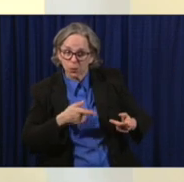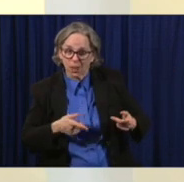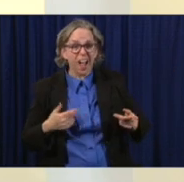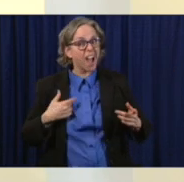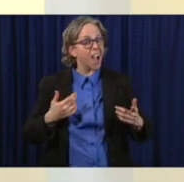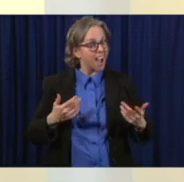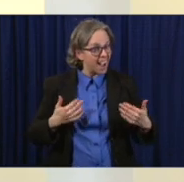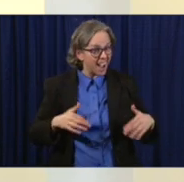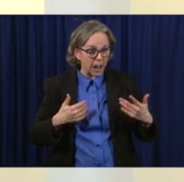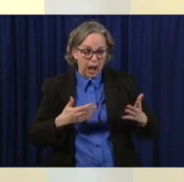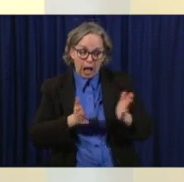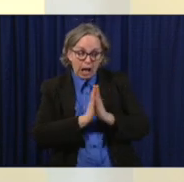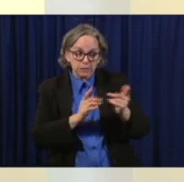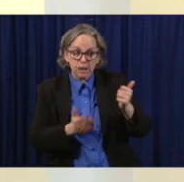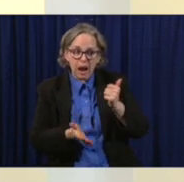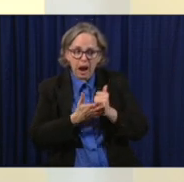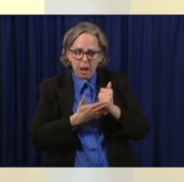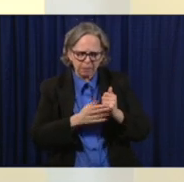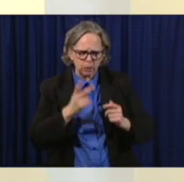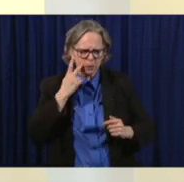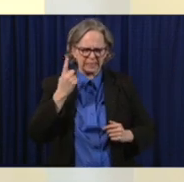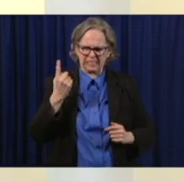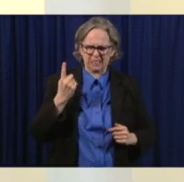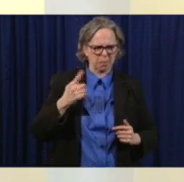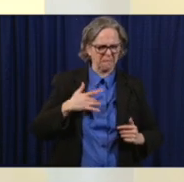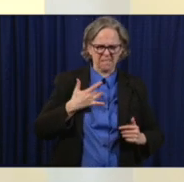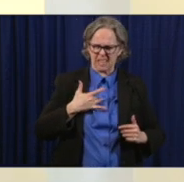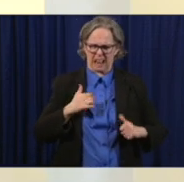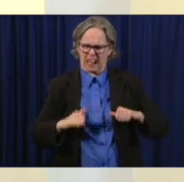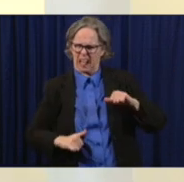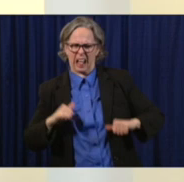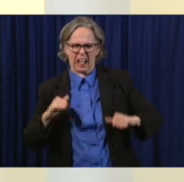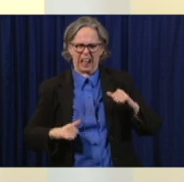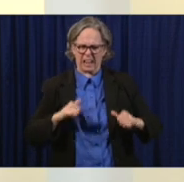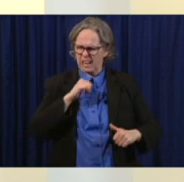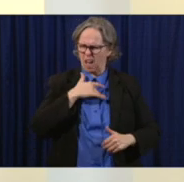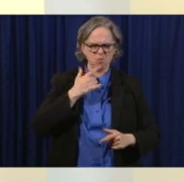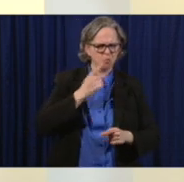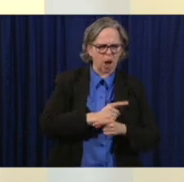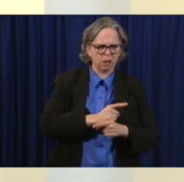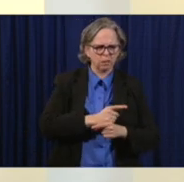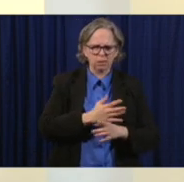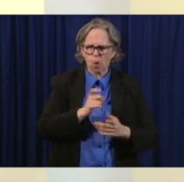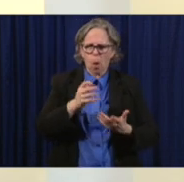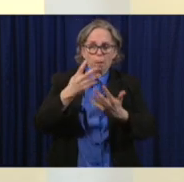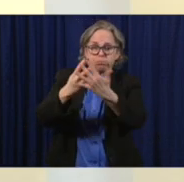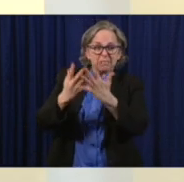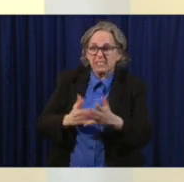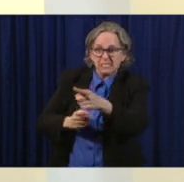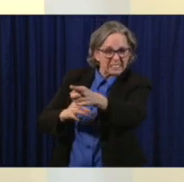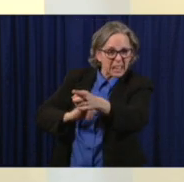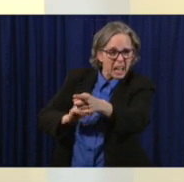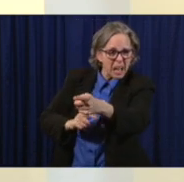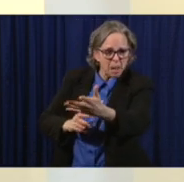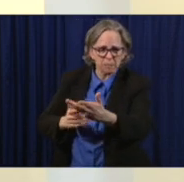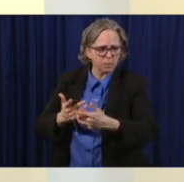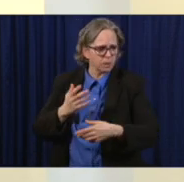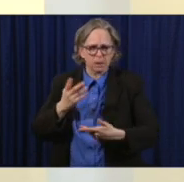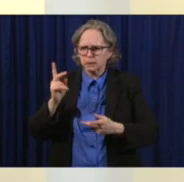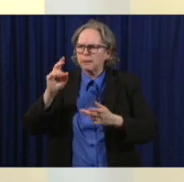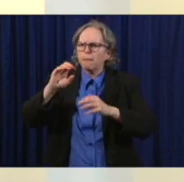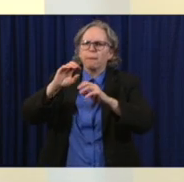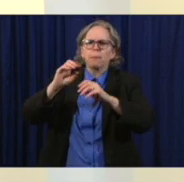help if you start to see something that just doesn't feel right, whether it's in a prison, whether it's in a homeless shelter, whether it's in a